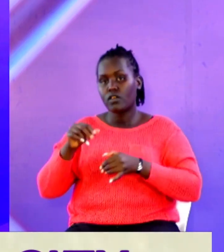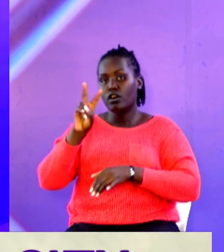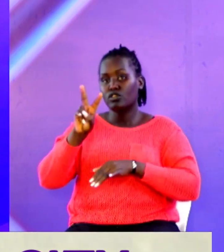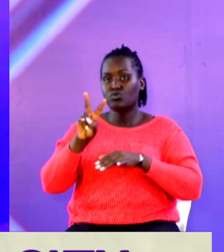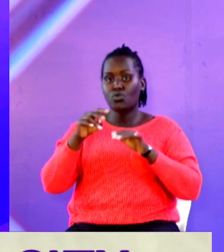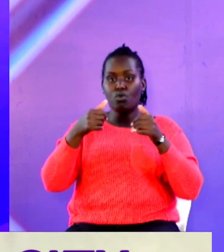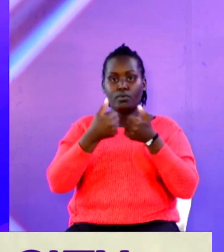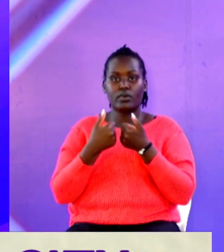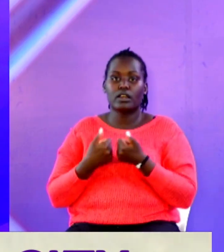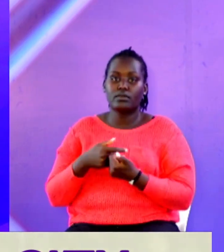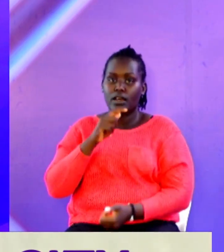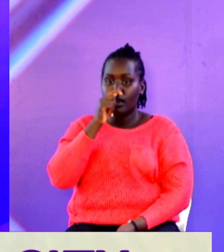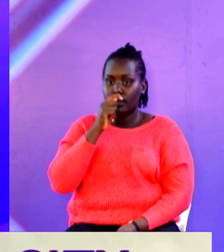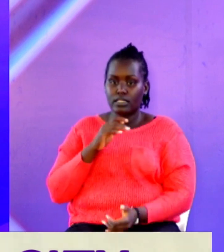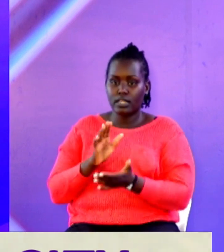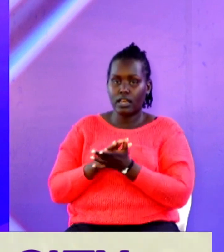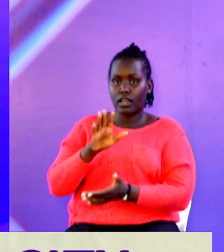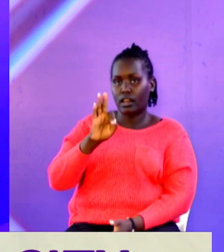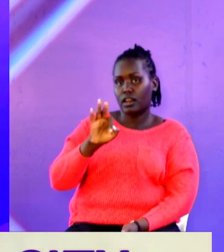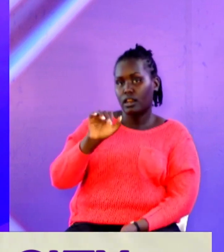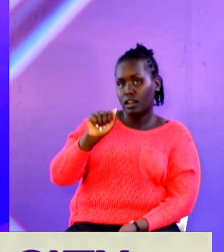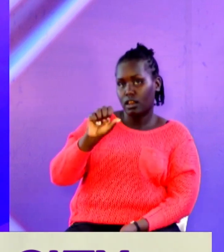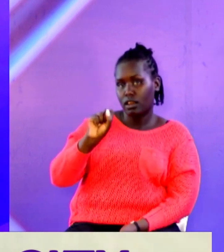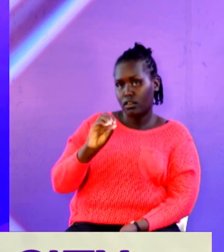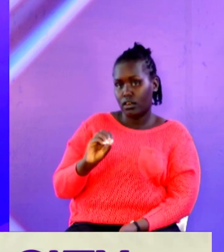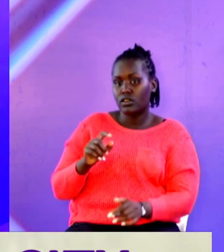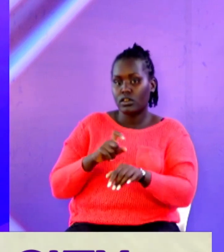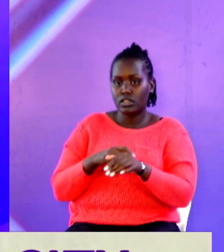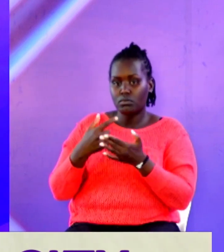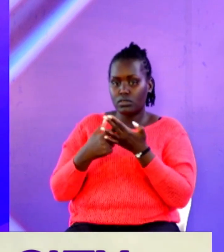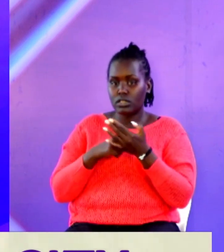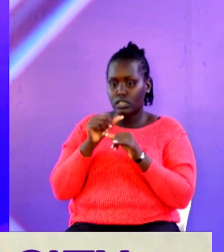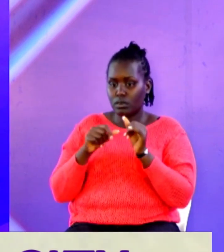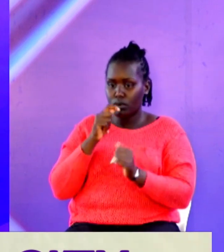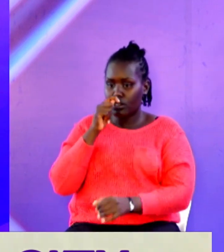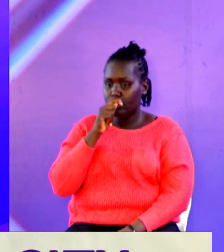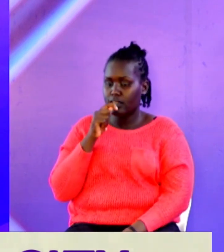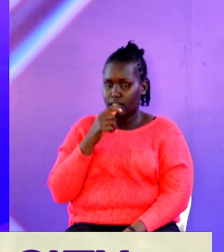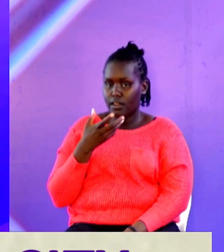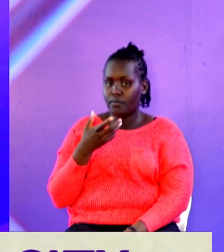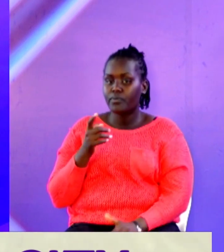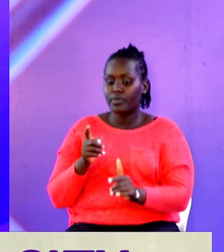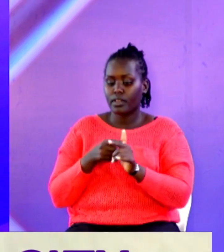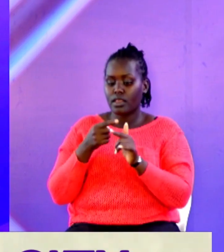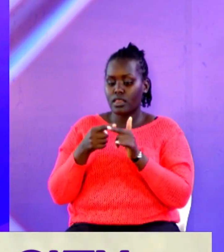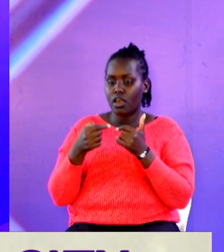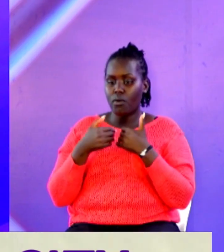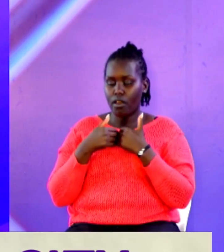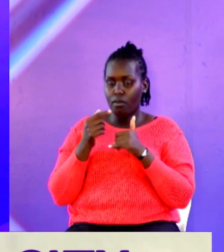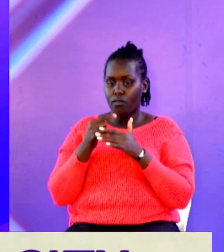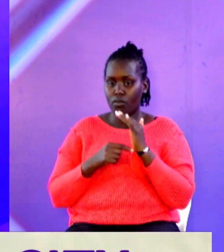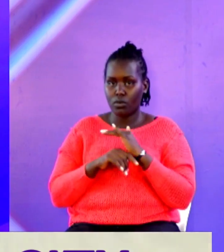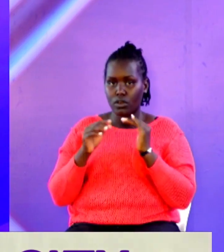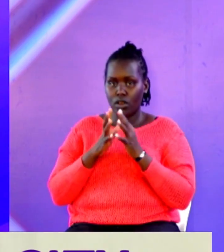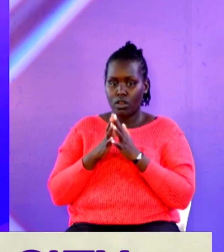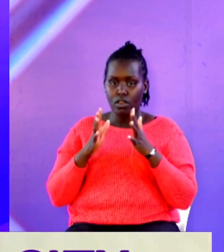Burkina Faso and Tanzania. When I look at Tanzania, in the goal, we are going to have the